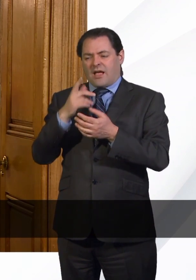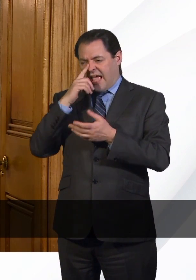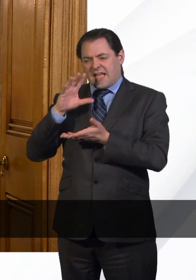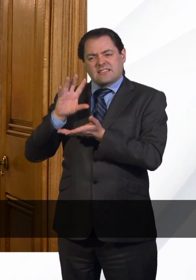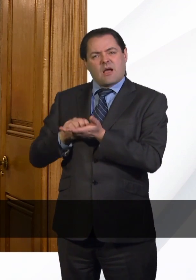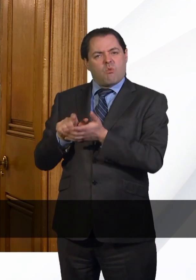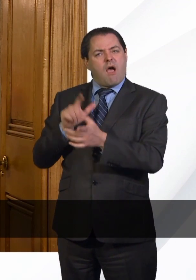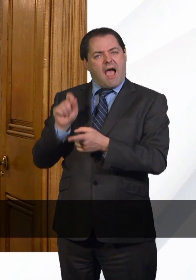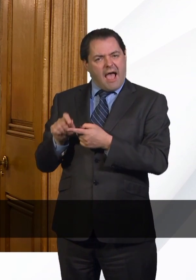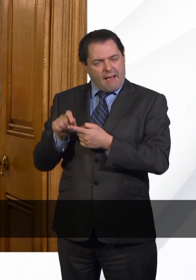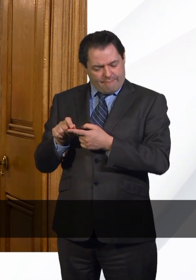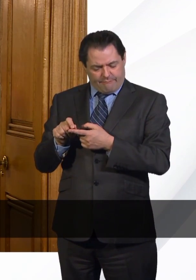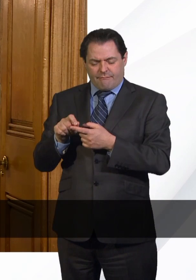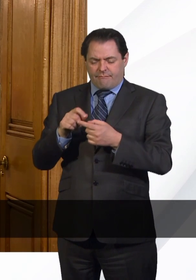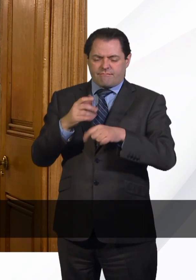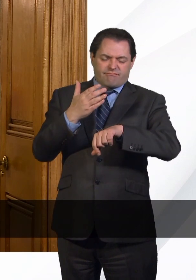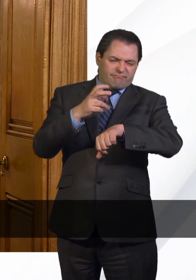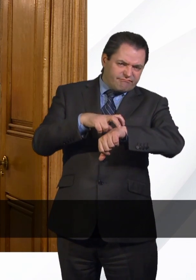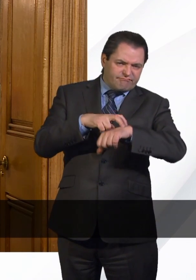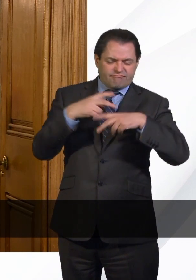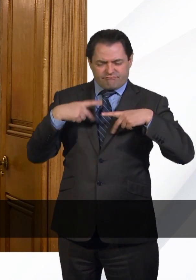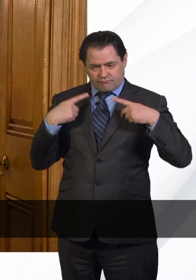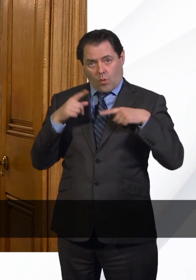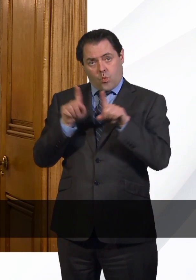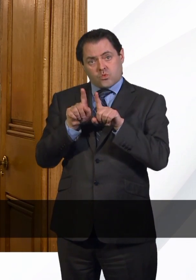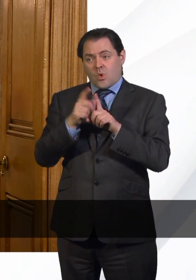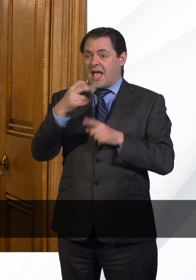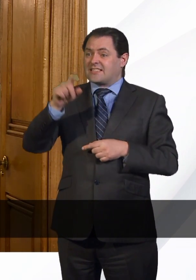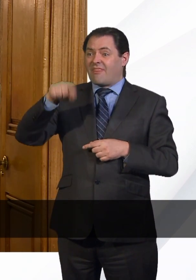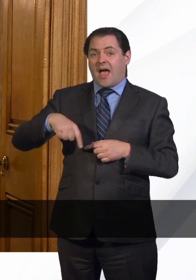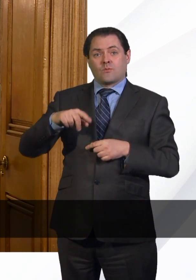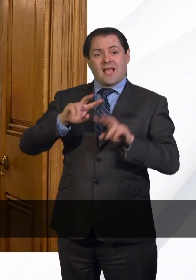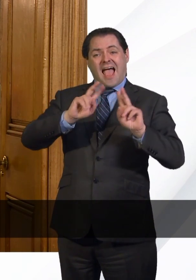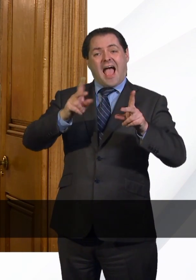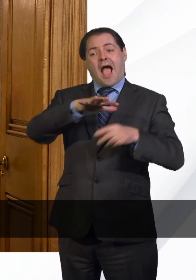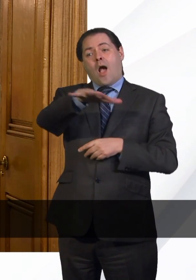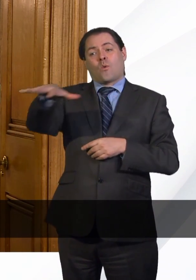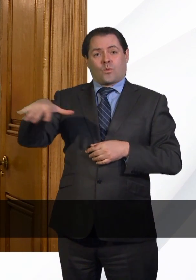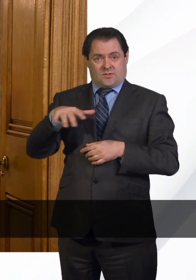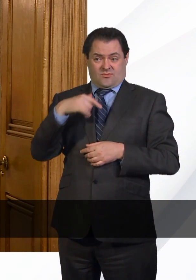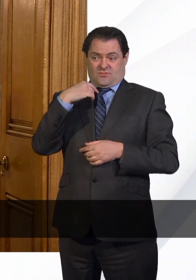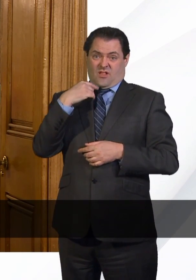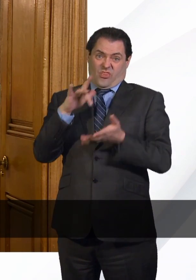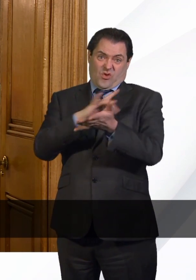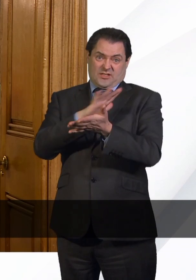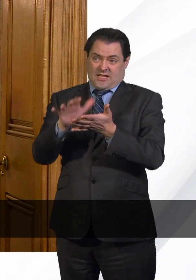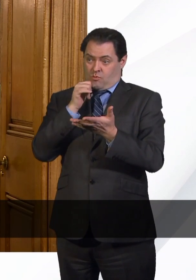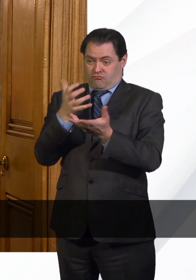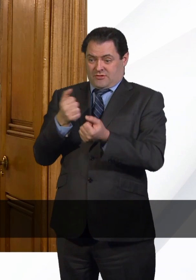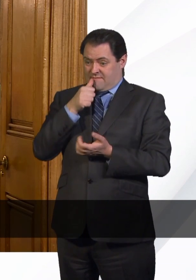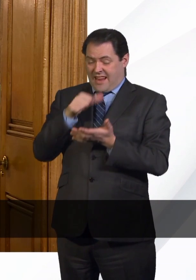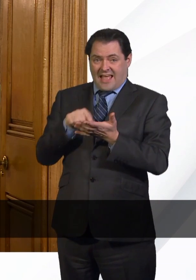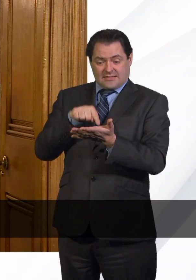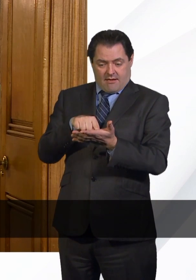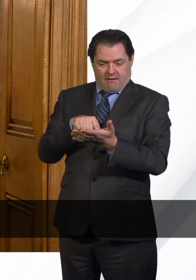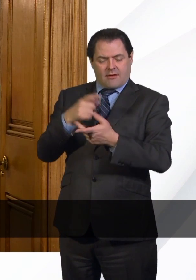Thursday, each one of the 80,000 households on the island will get a letter from the chief nurse with